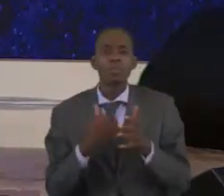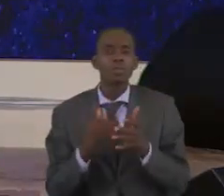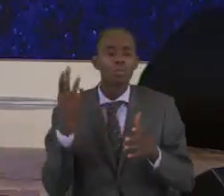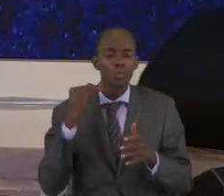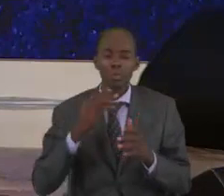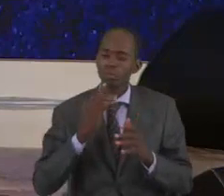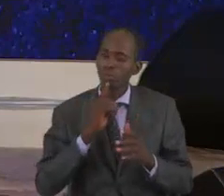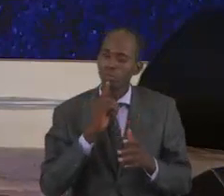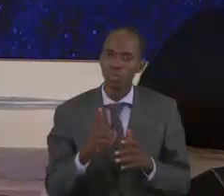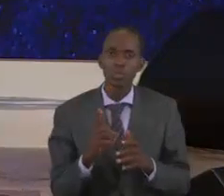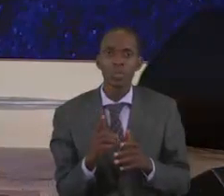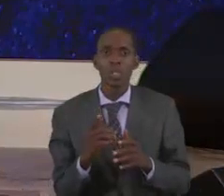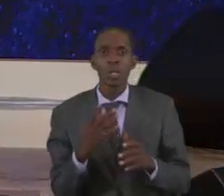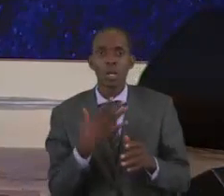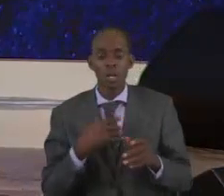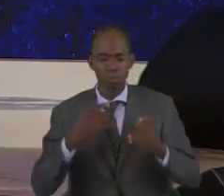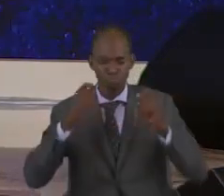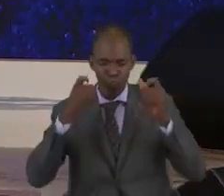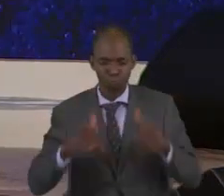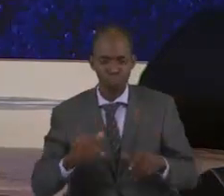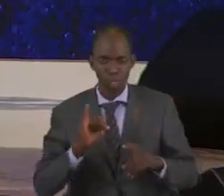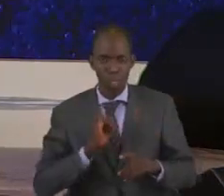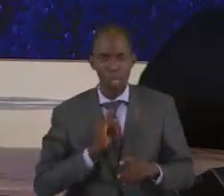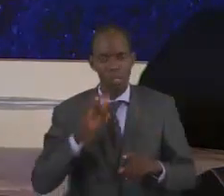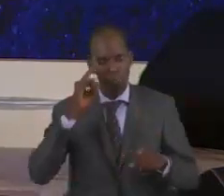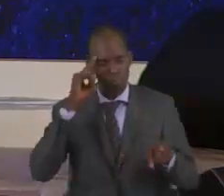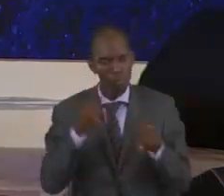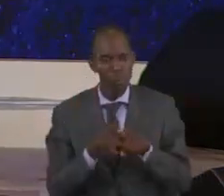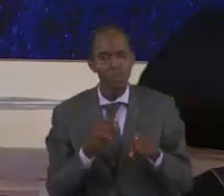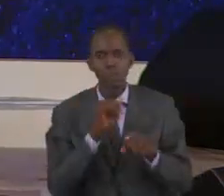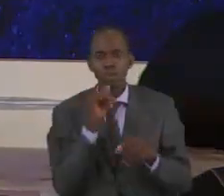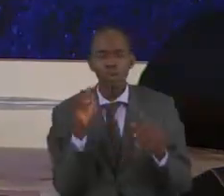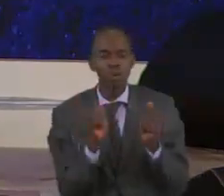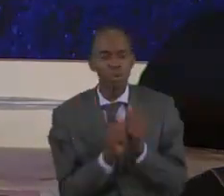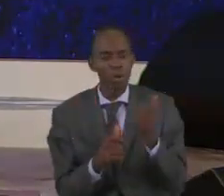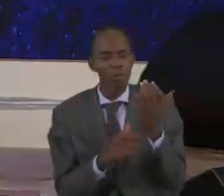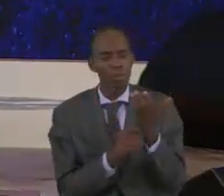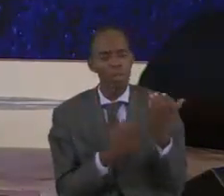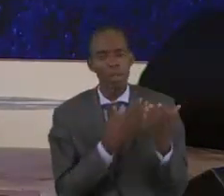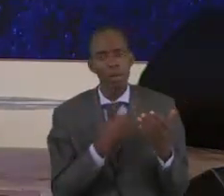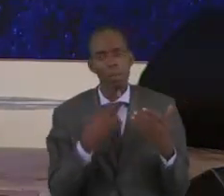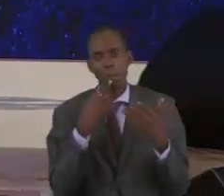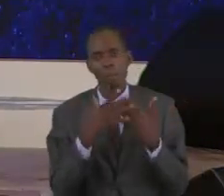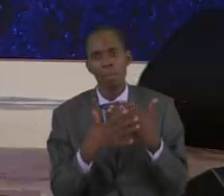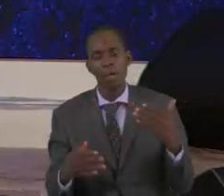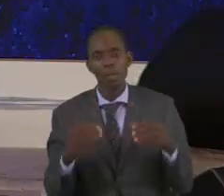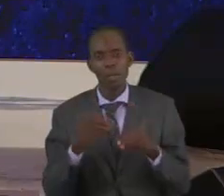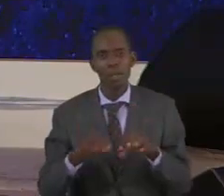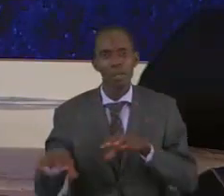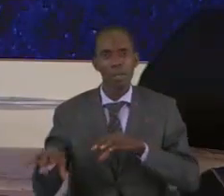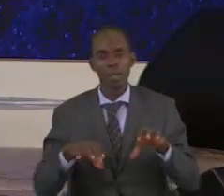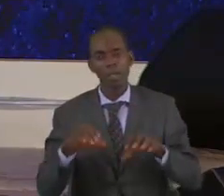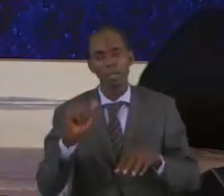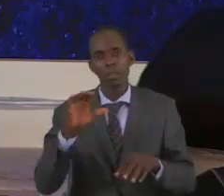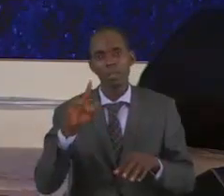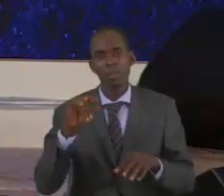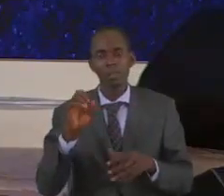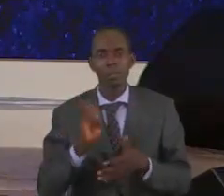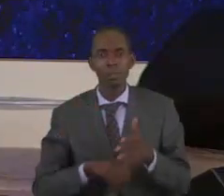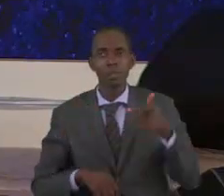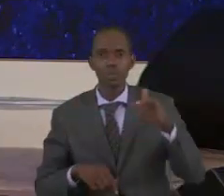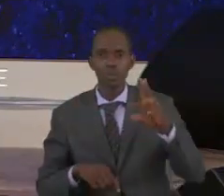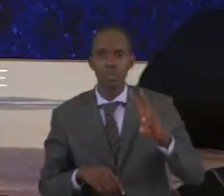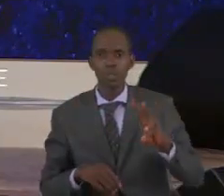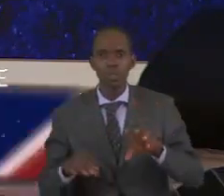thorough. Immediately I conferred not of flesh and blood. Acts chapter 26. Reading